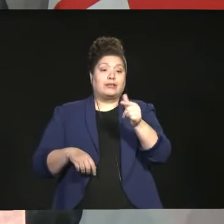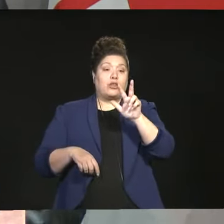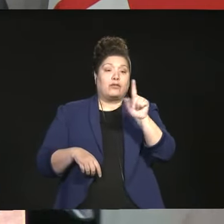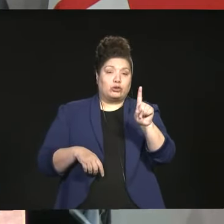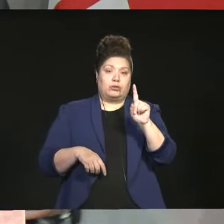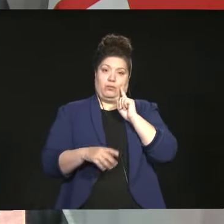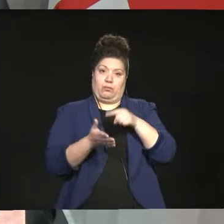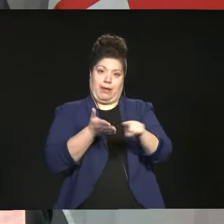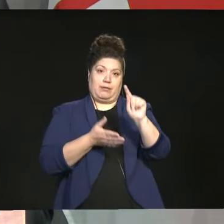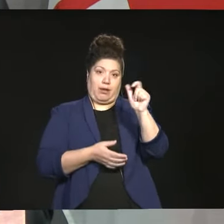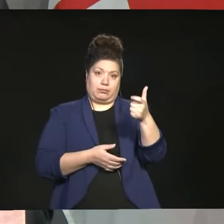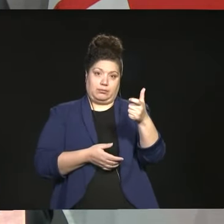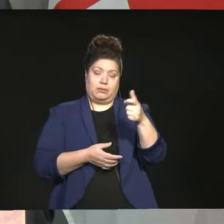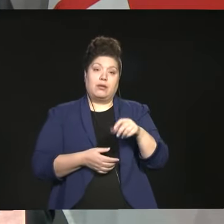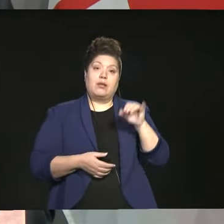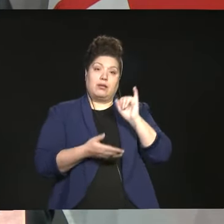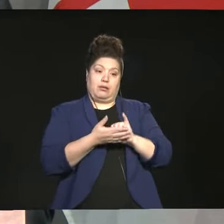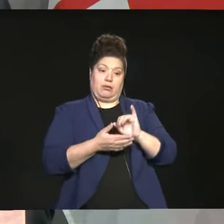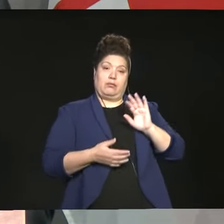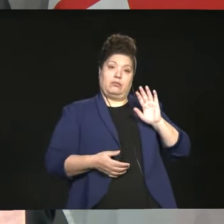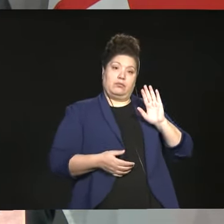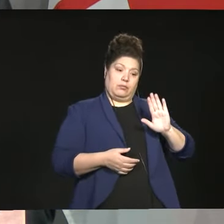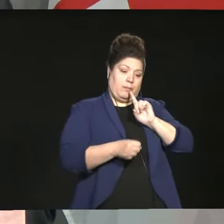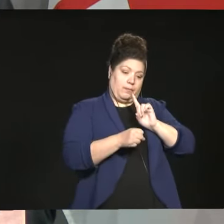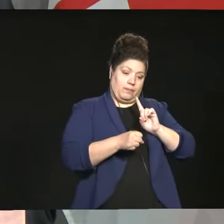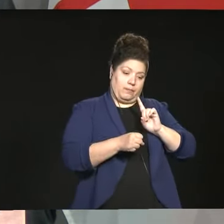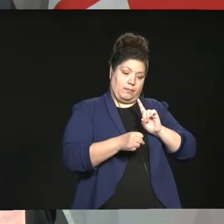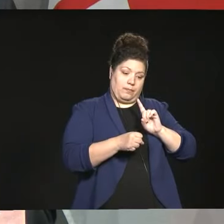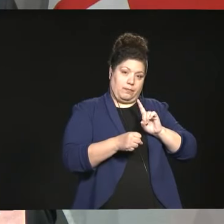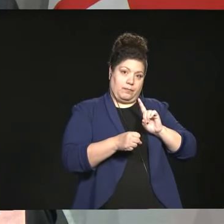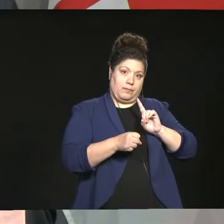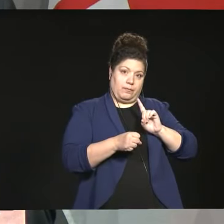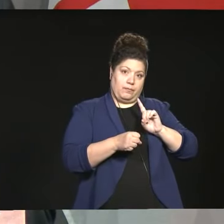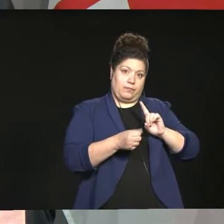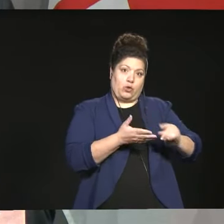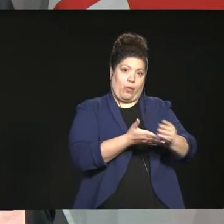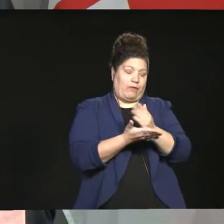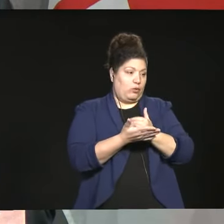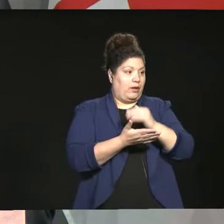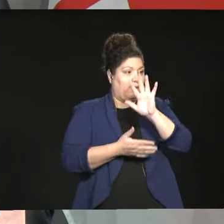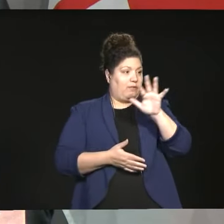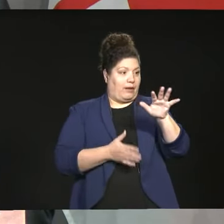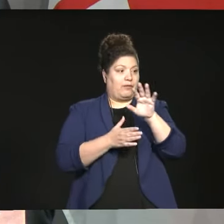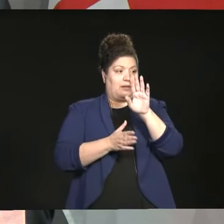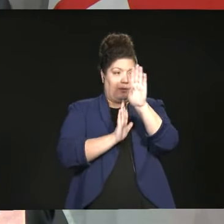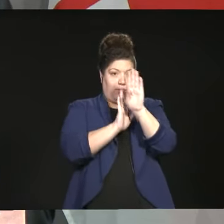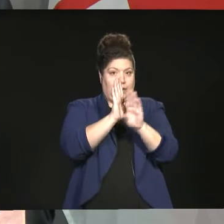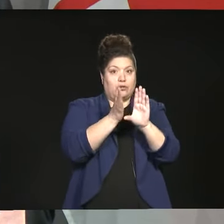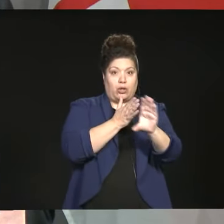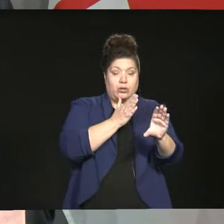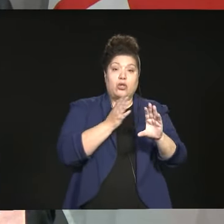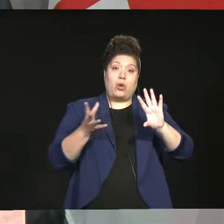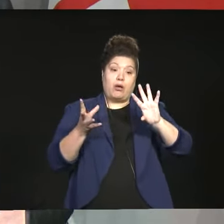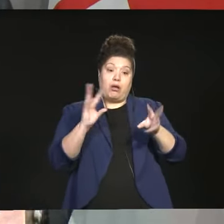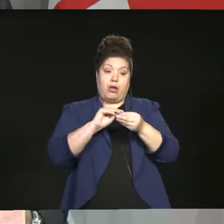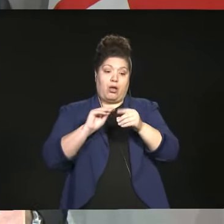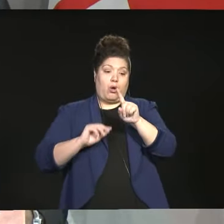$55 billion in revenue into our economy. It's a total of $107 billion.